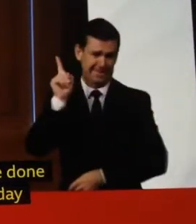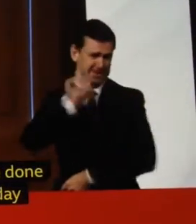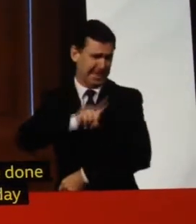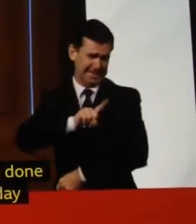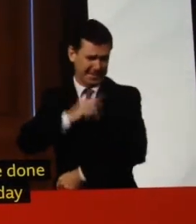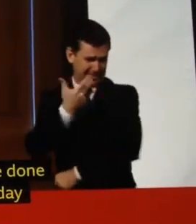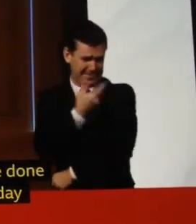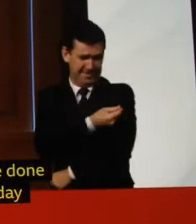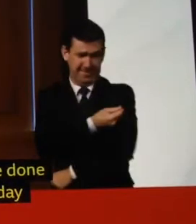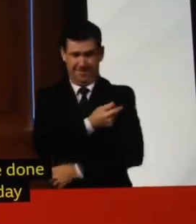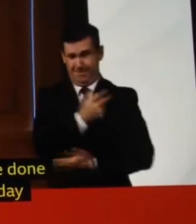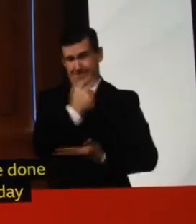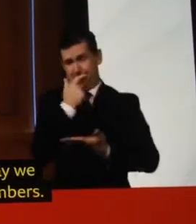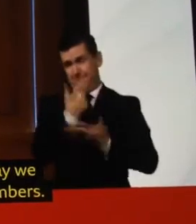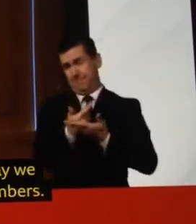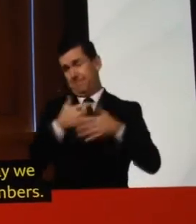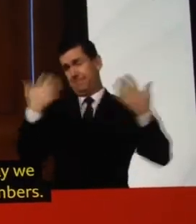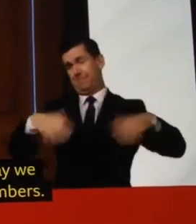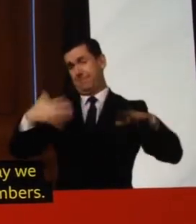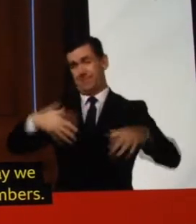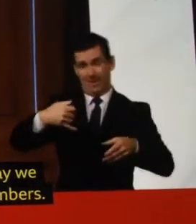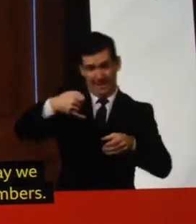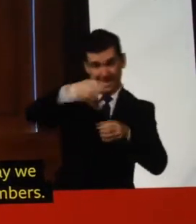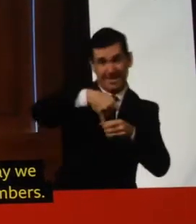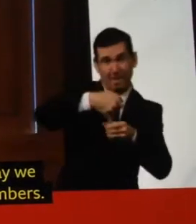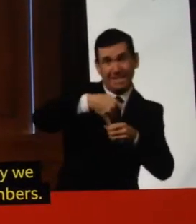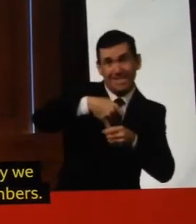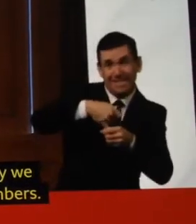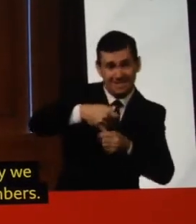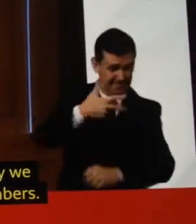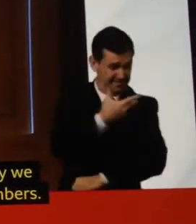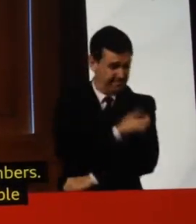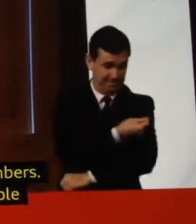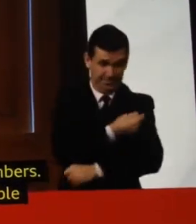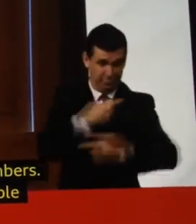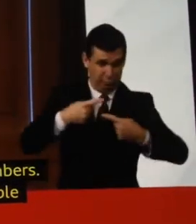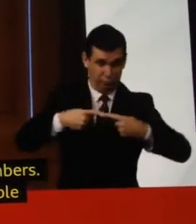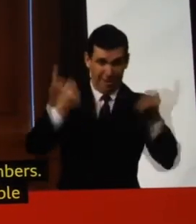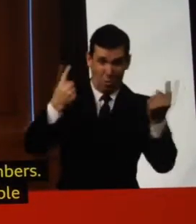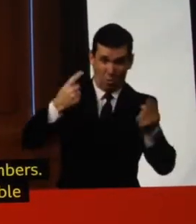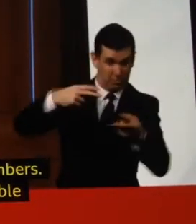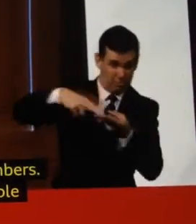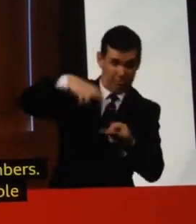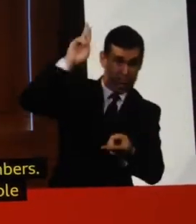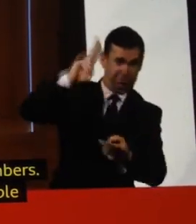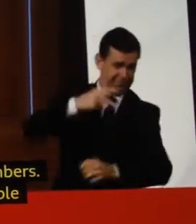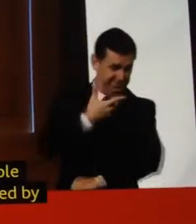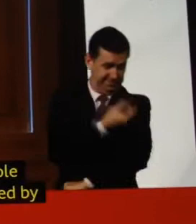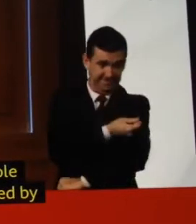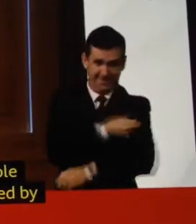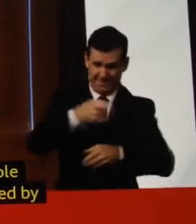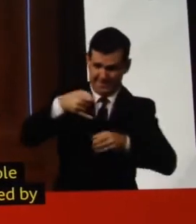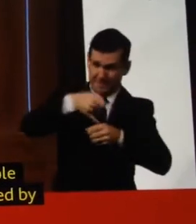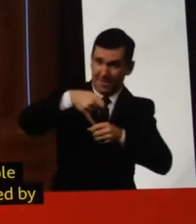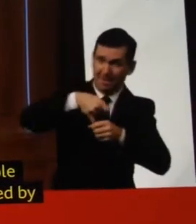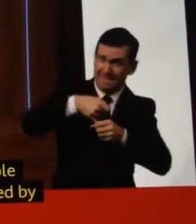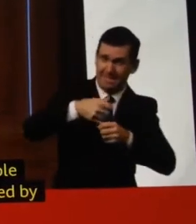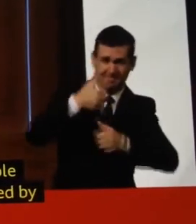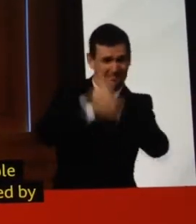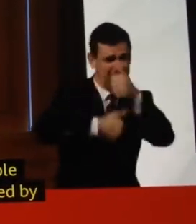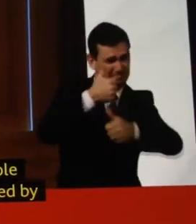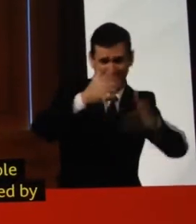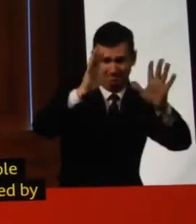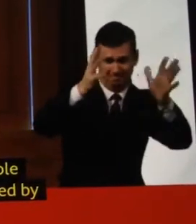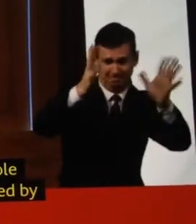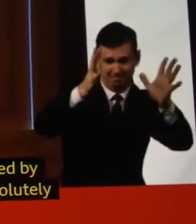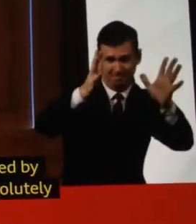vaccinations delivered by community pharmacy alone, absolutely through the roof, and they're doing a fantastic job. But you